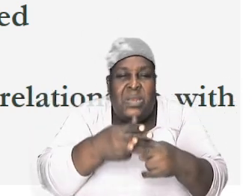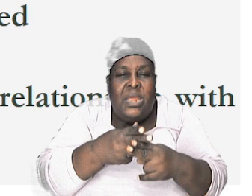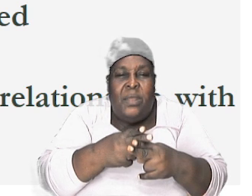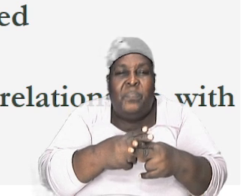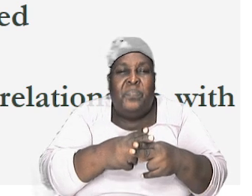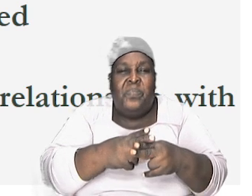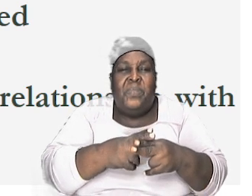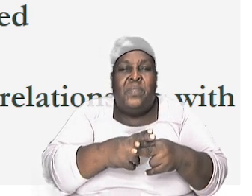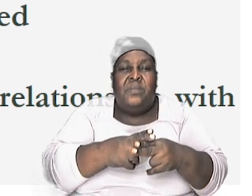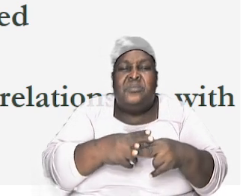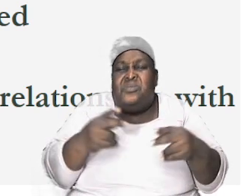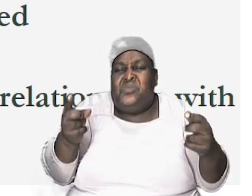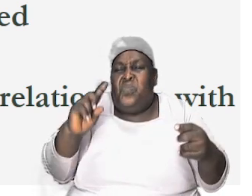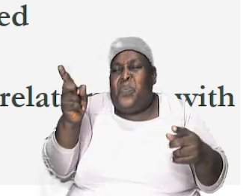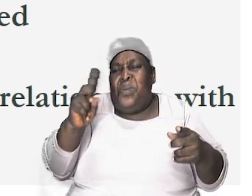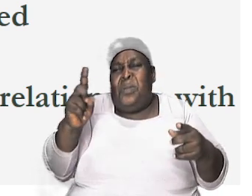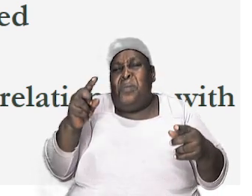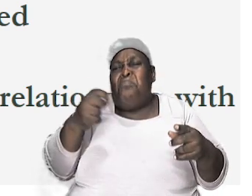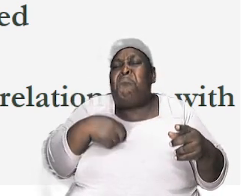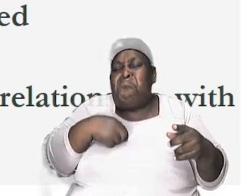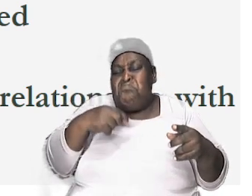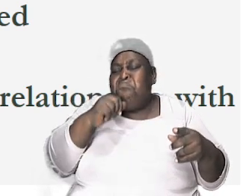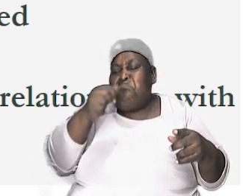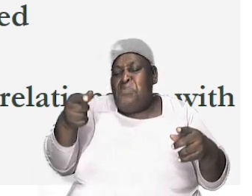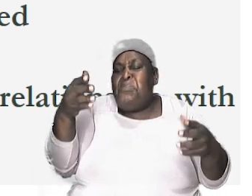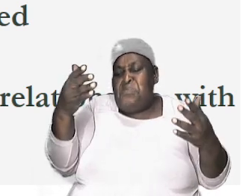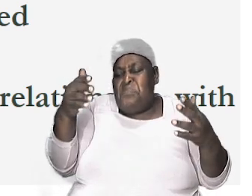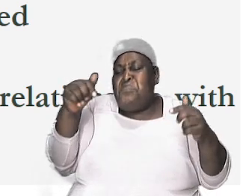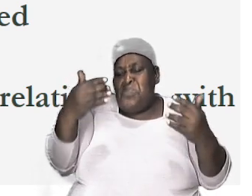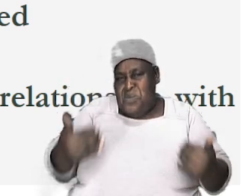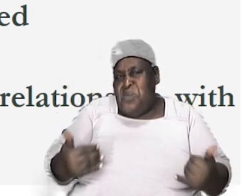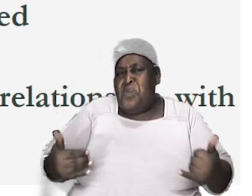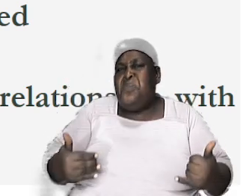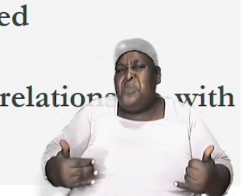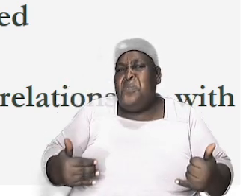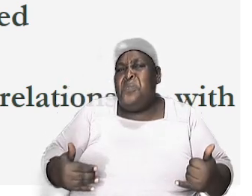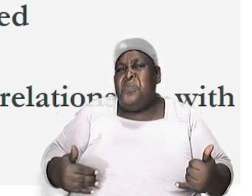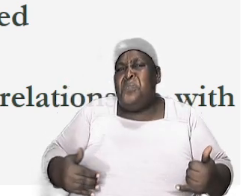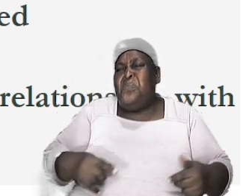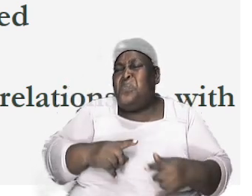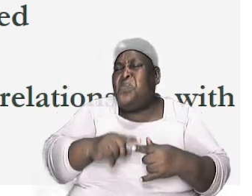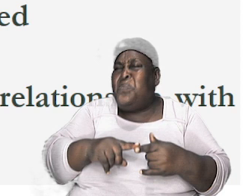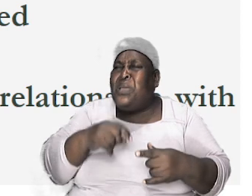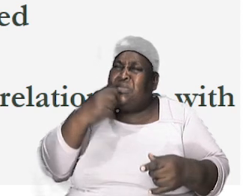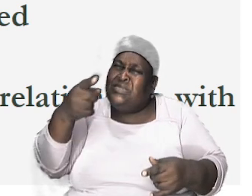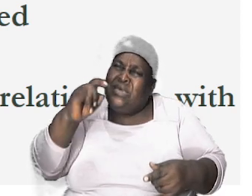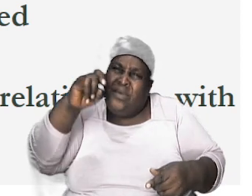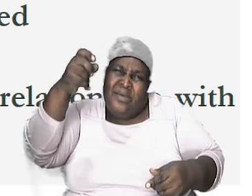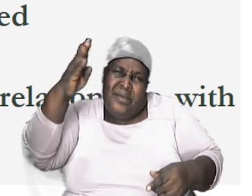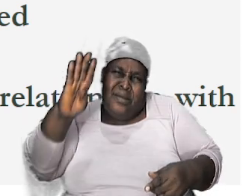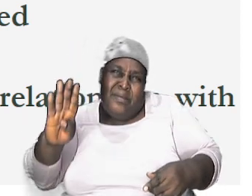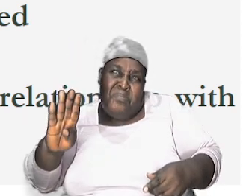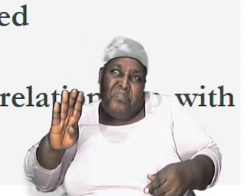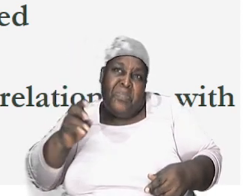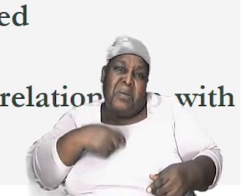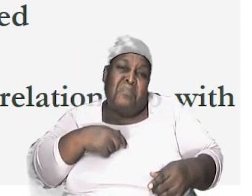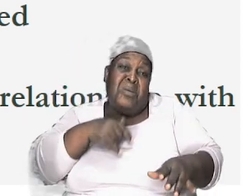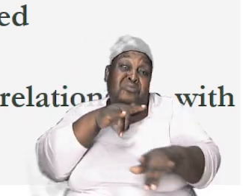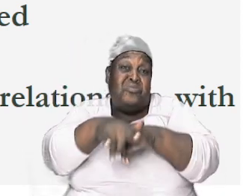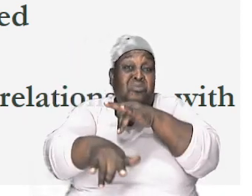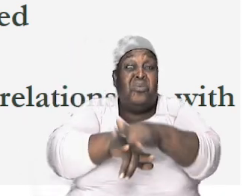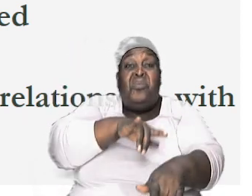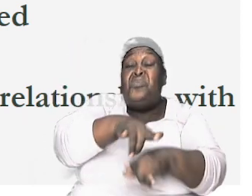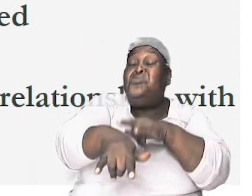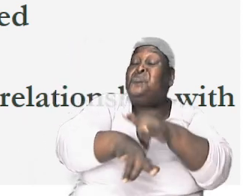I am now. So God said, what's your name? I'm Jacob. When he said he was Jacob, what he practically was saying is that I'm a supplanter,